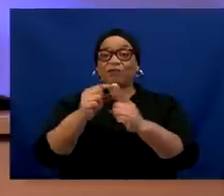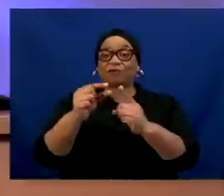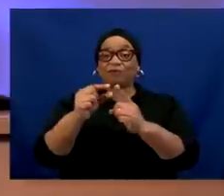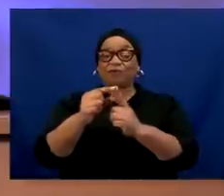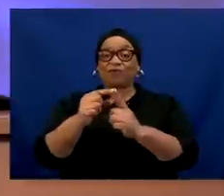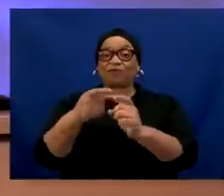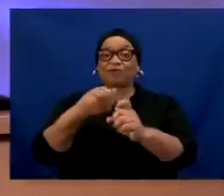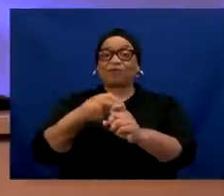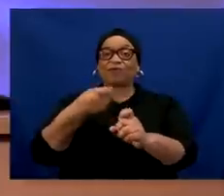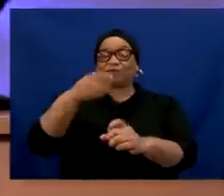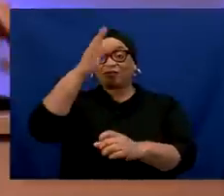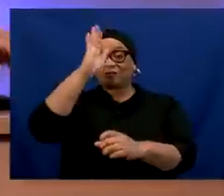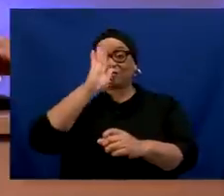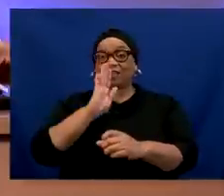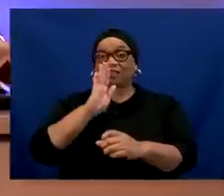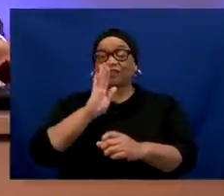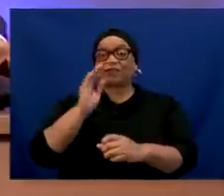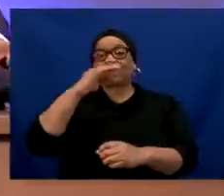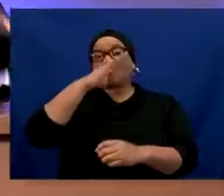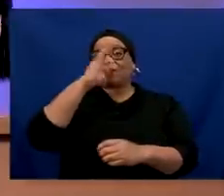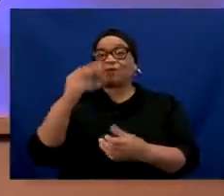God will ever fail.